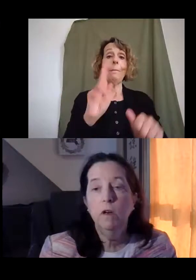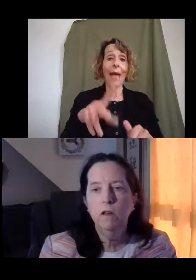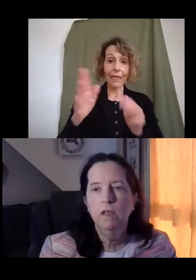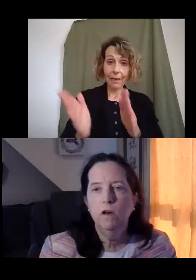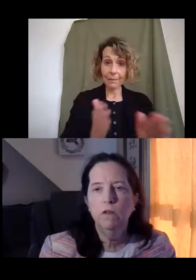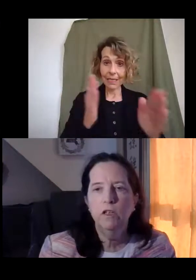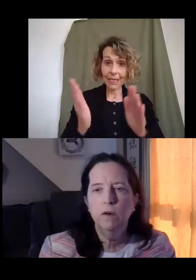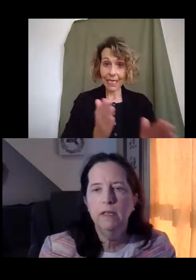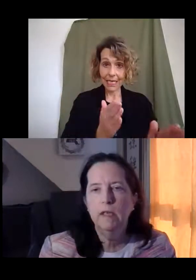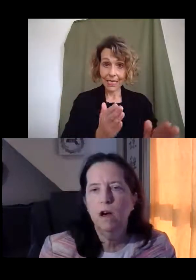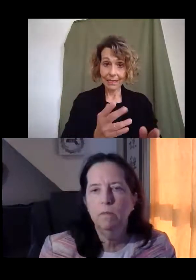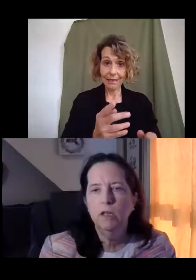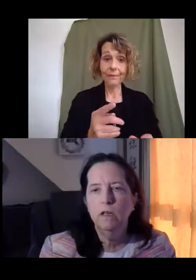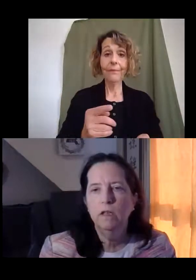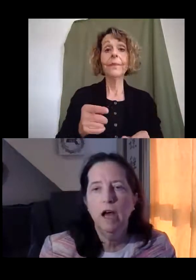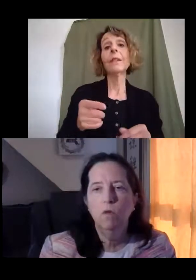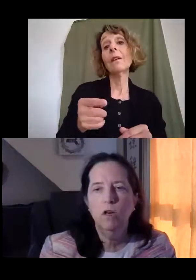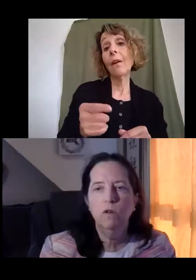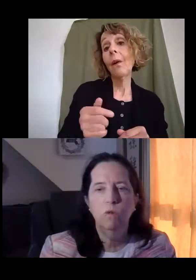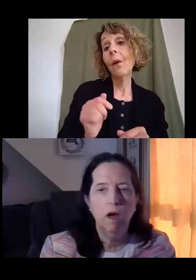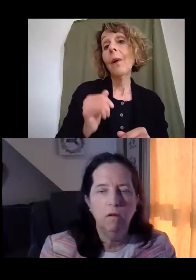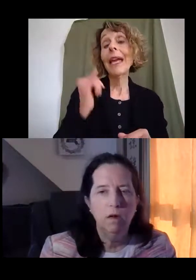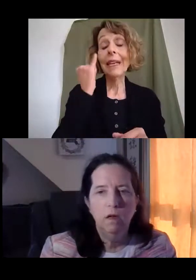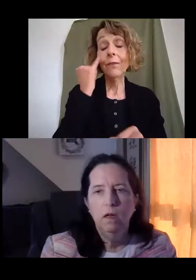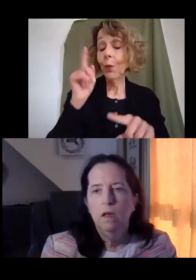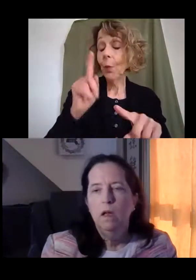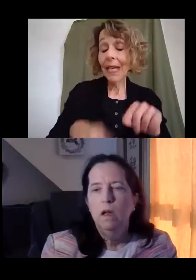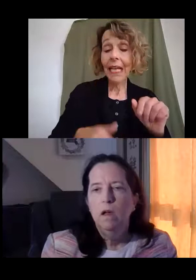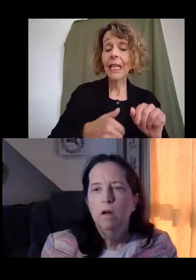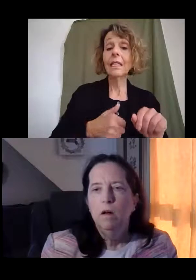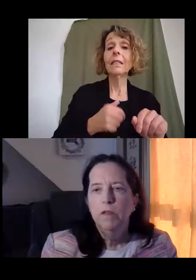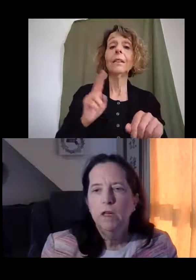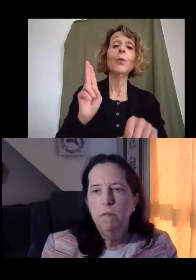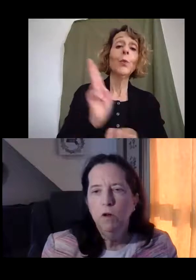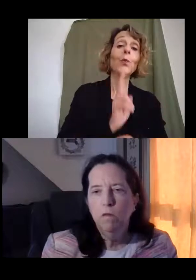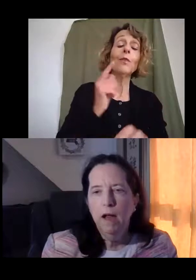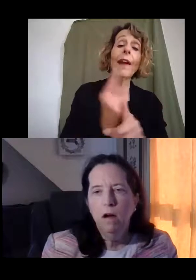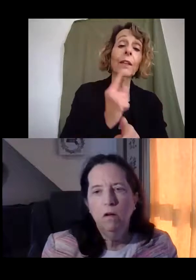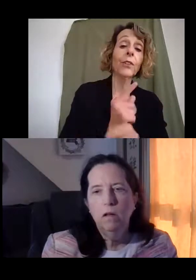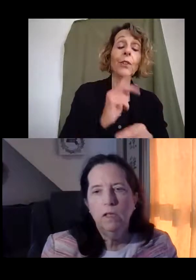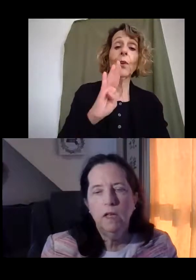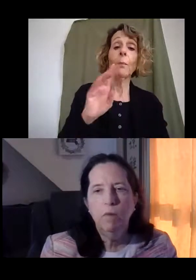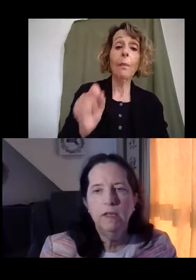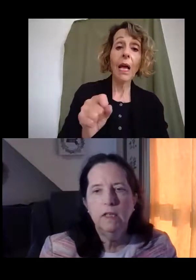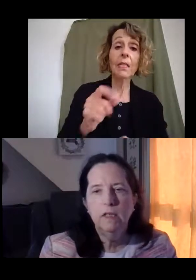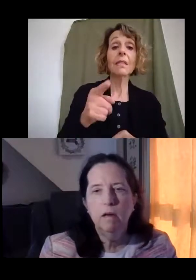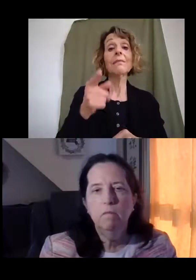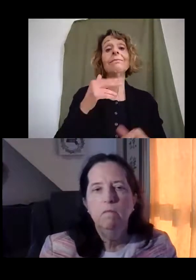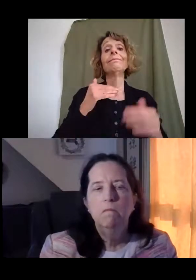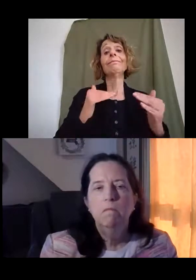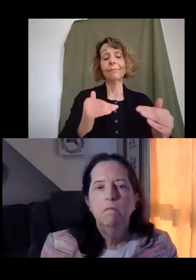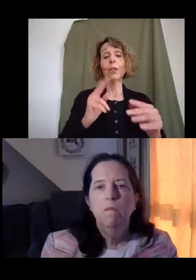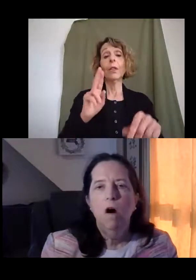paratransit was really the only transit option that worked well. The commuter rail, the subway